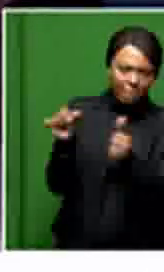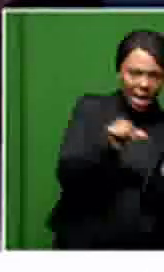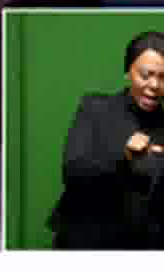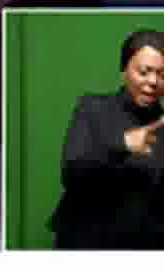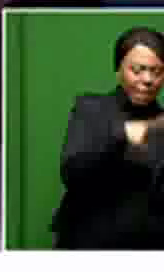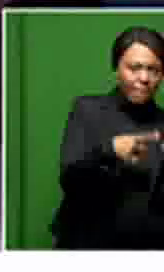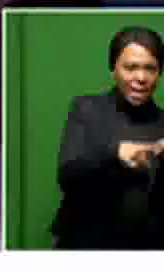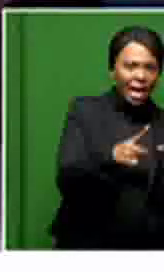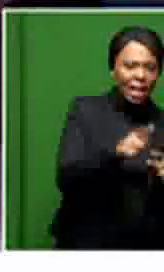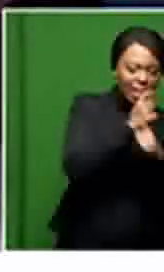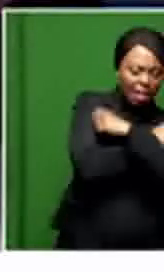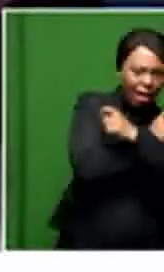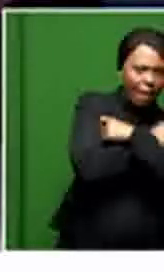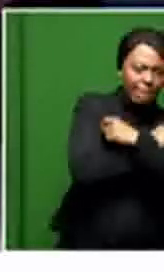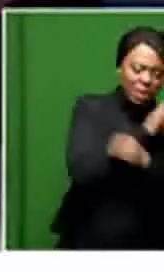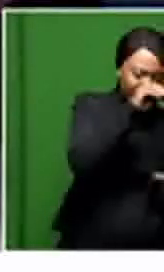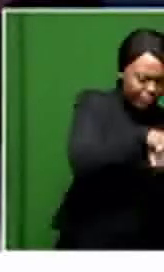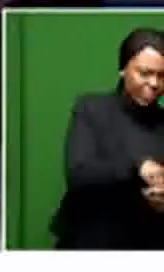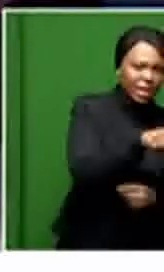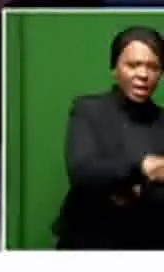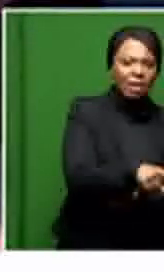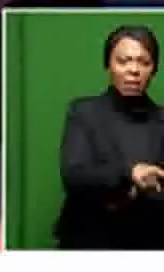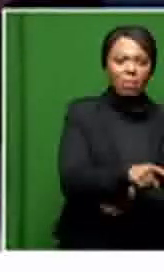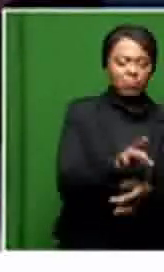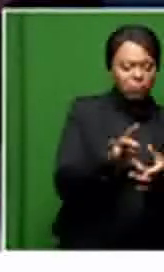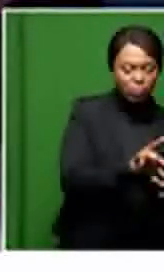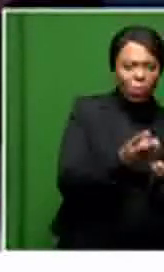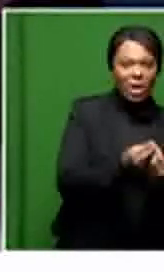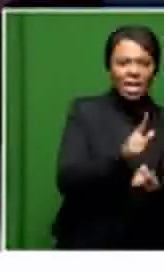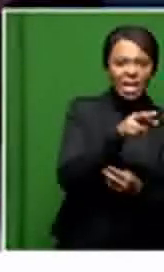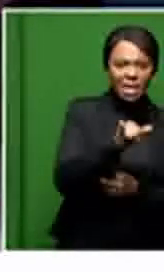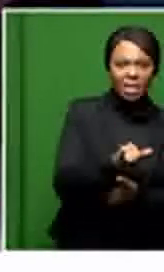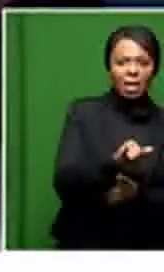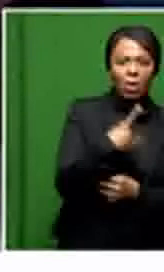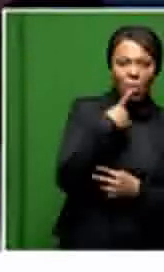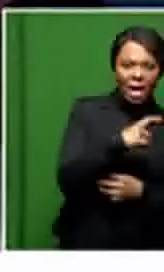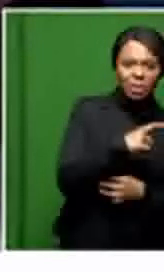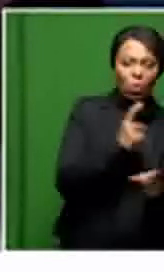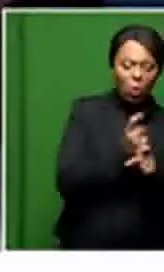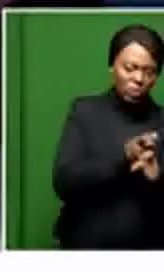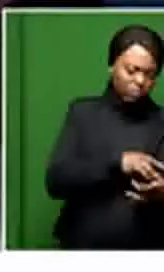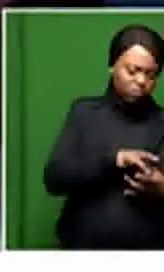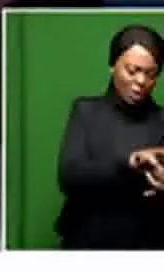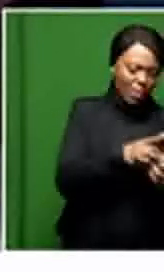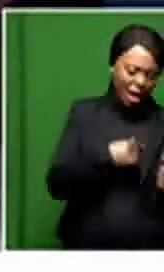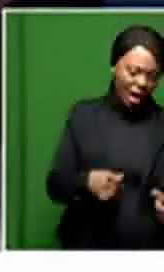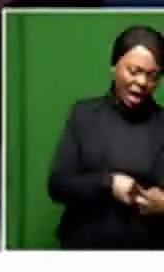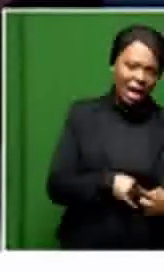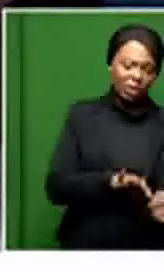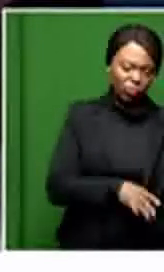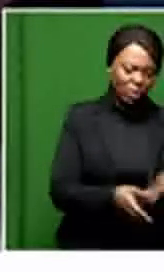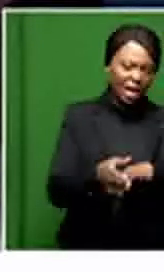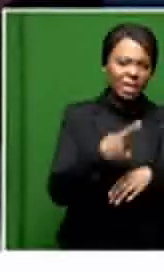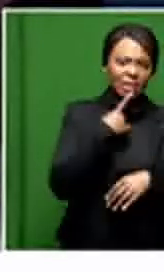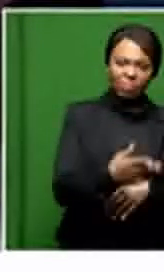clubs. They always held Winter Rose and Lily White and in their hearts. And this was what gave a sense of dignity, a sense that you